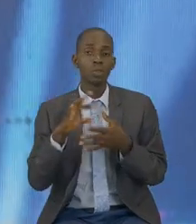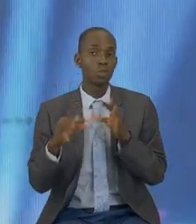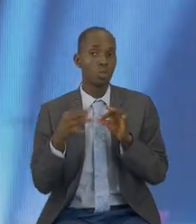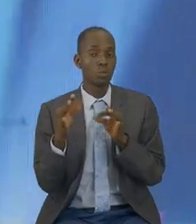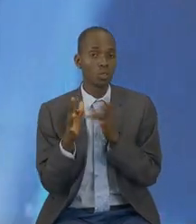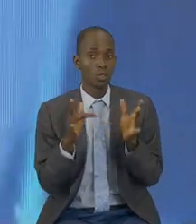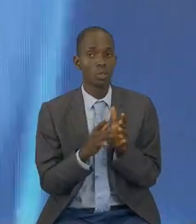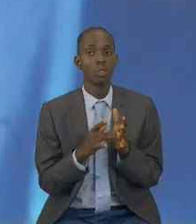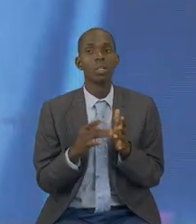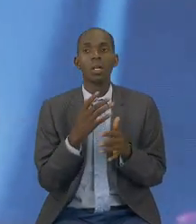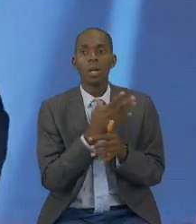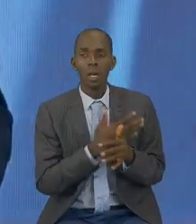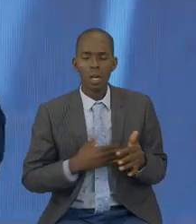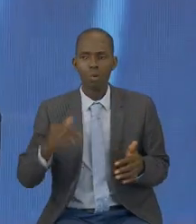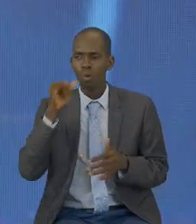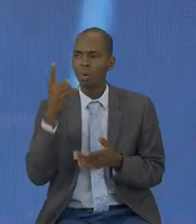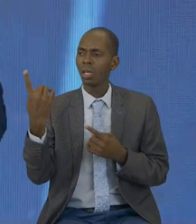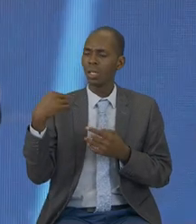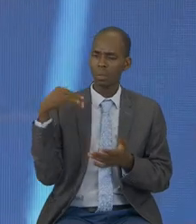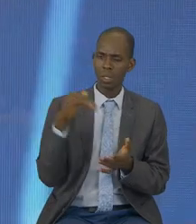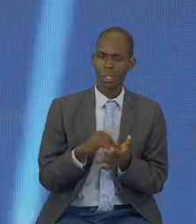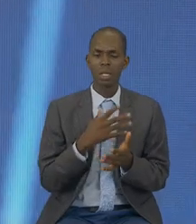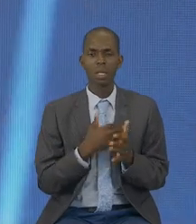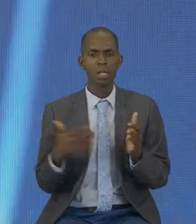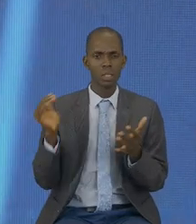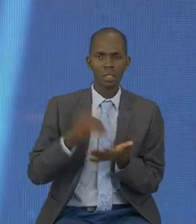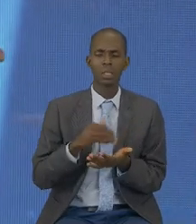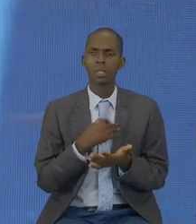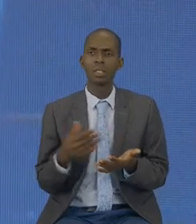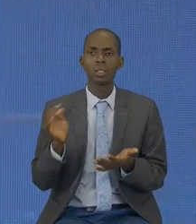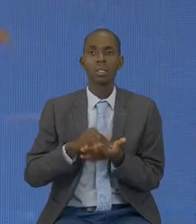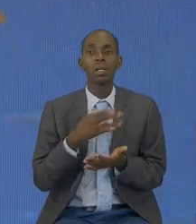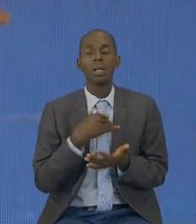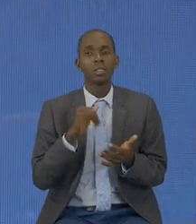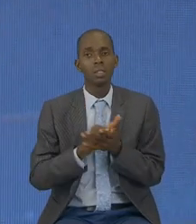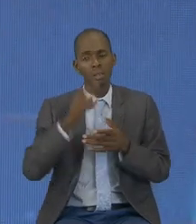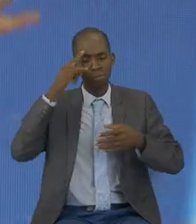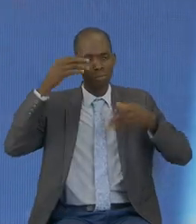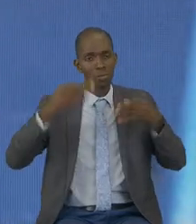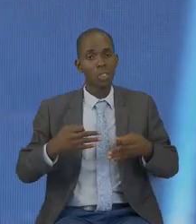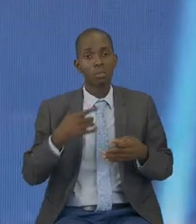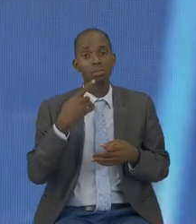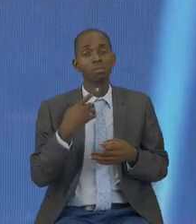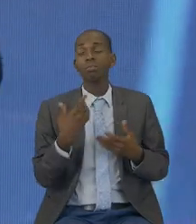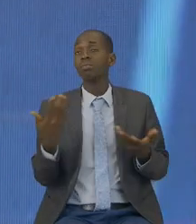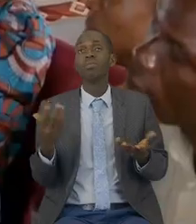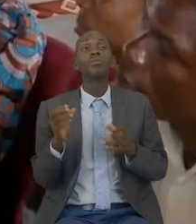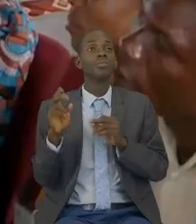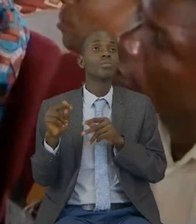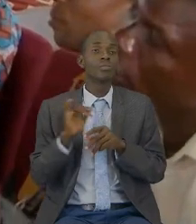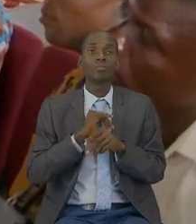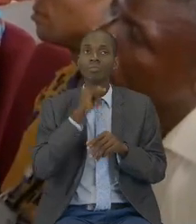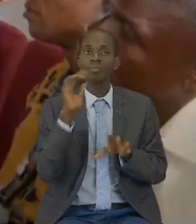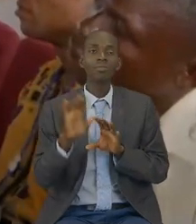the parable. She came again. And the man said he wasn't going to do anything, and